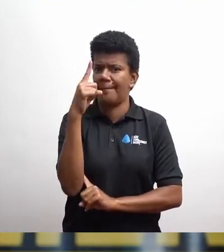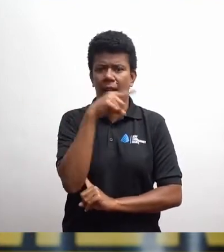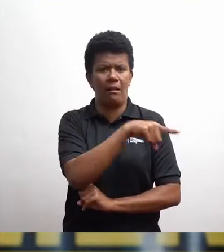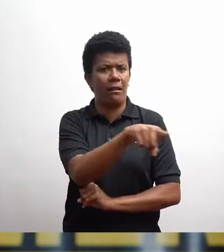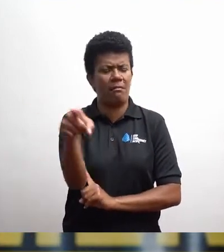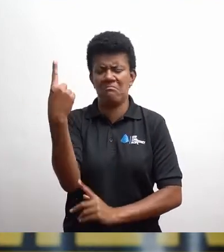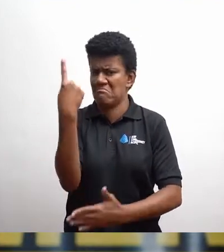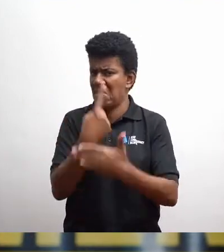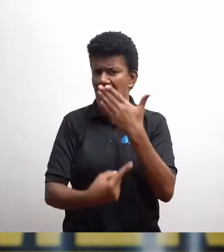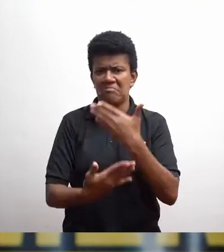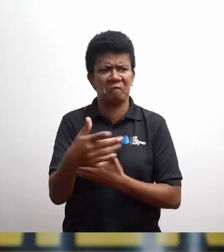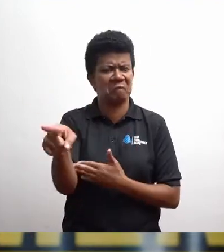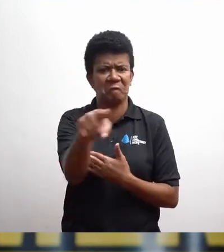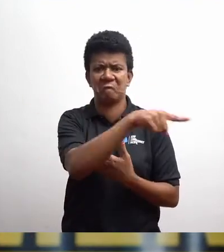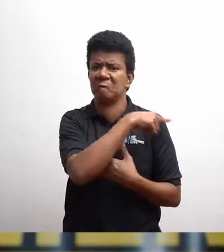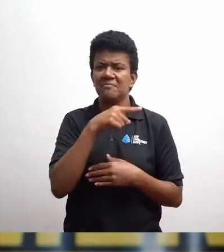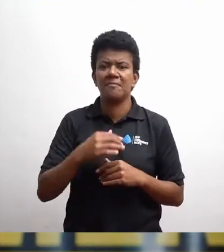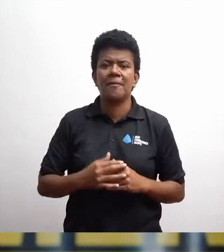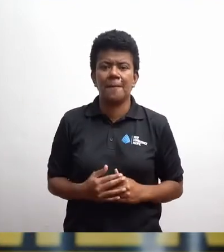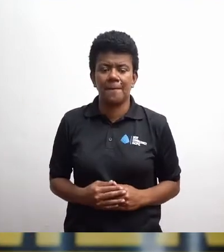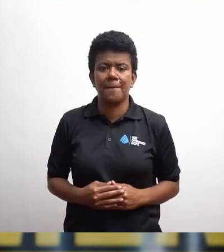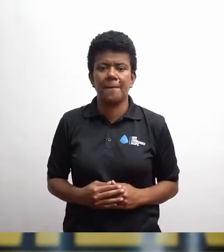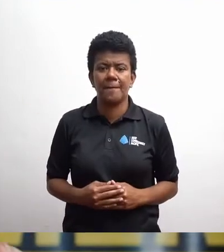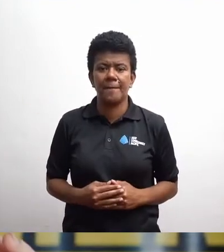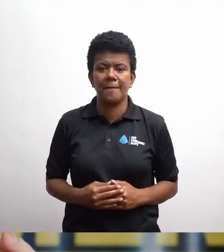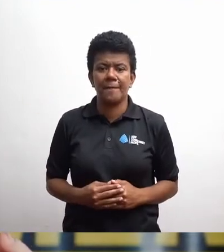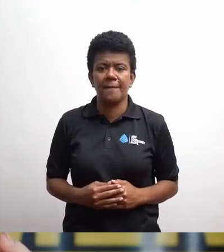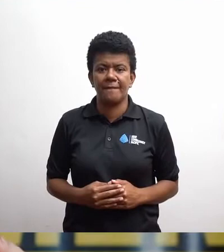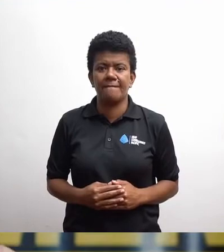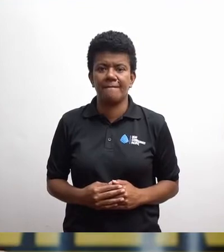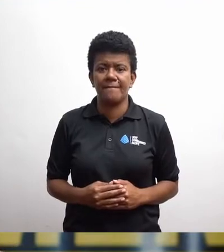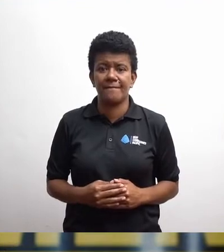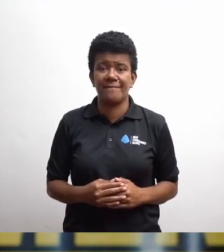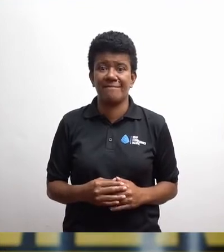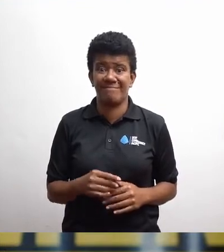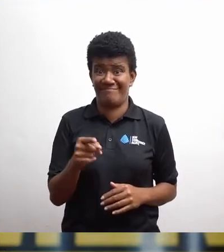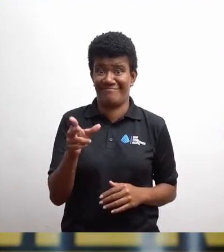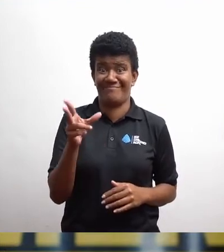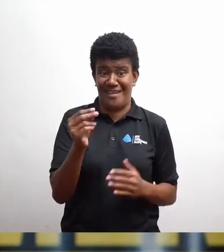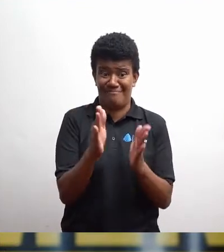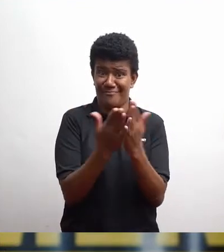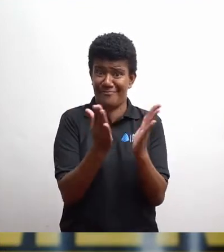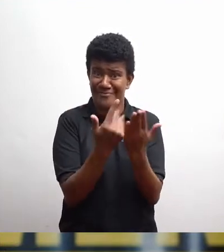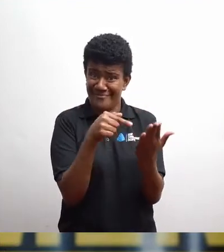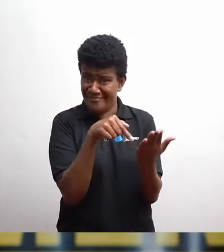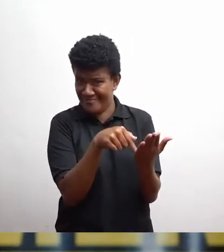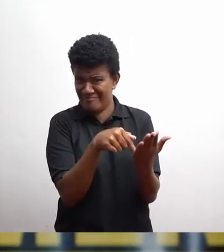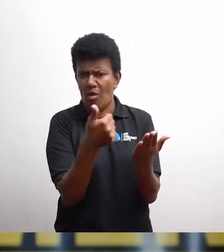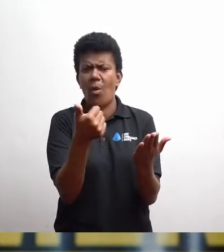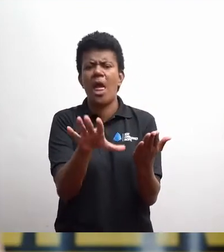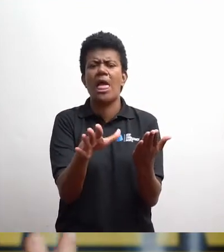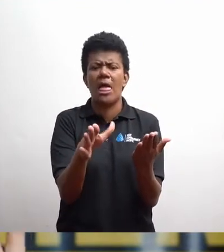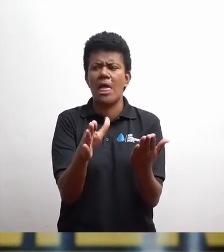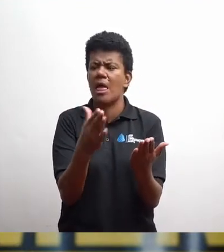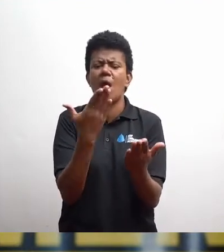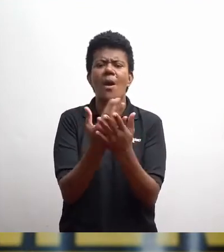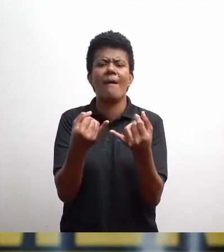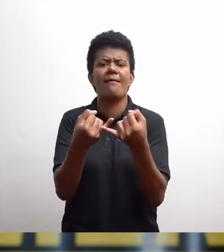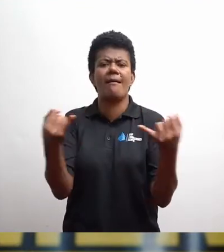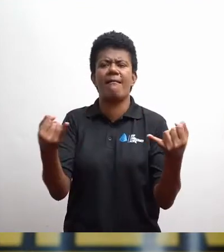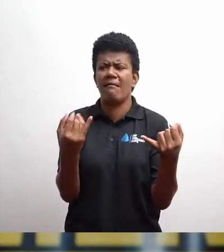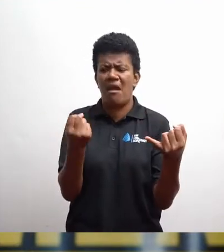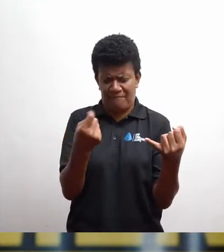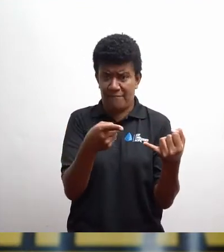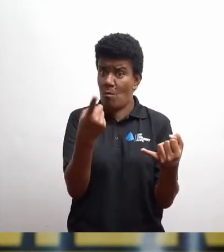sexual orientation, gender identity and expression, and sex characteristics. So they've done this in a tool, and that tool is online. Please look up the